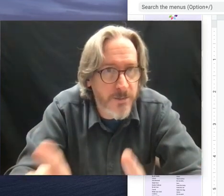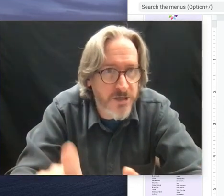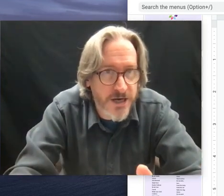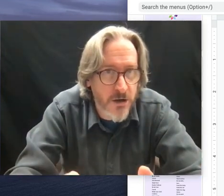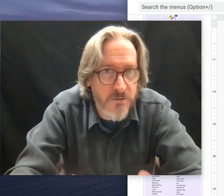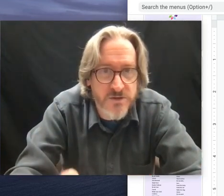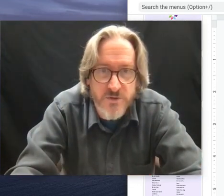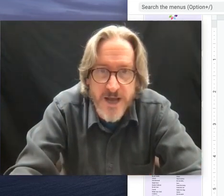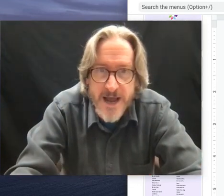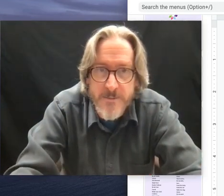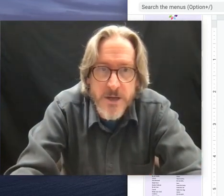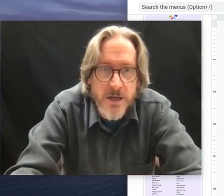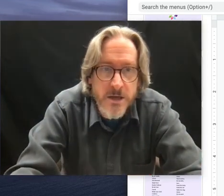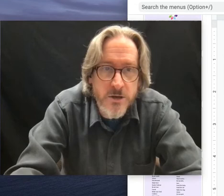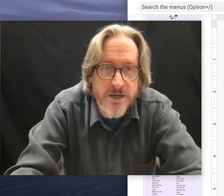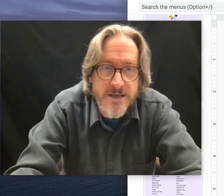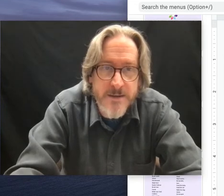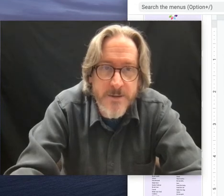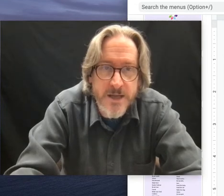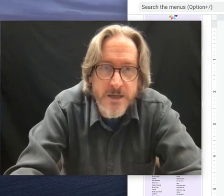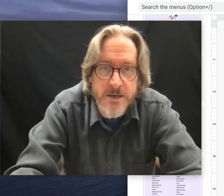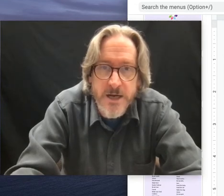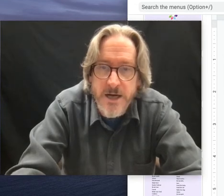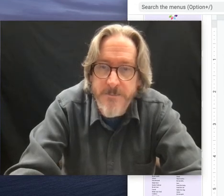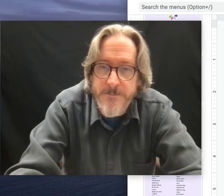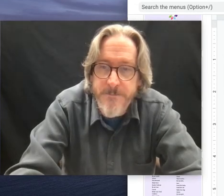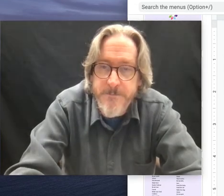and double check all of those vocab. Look at them